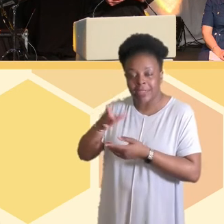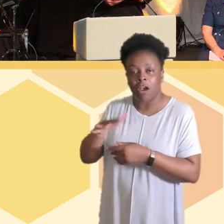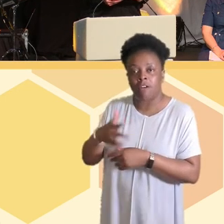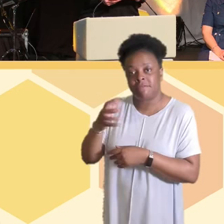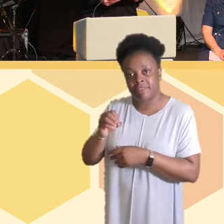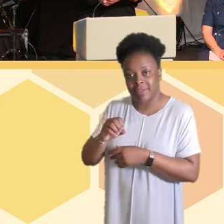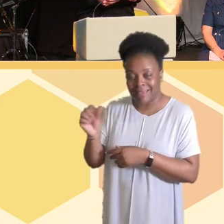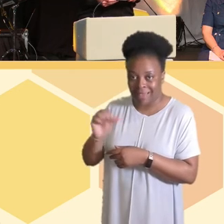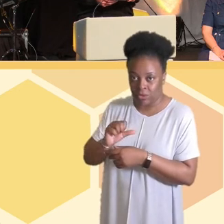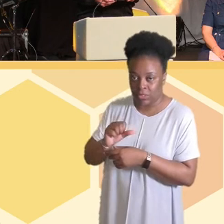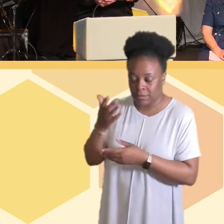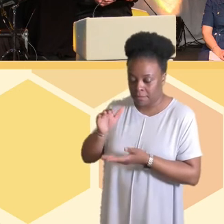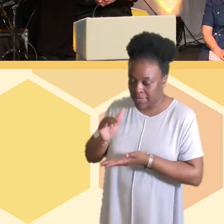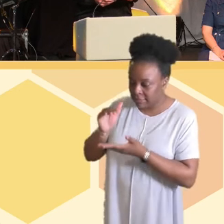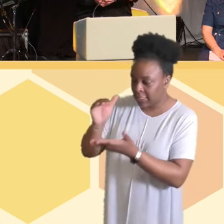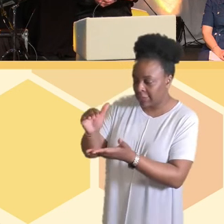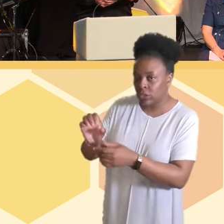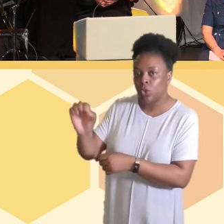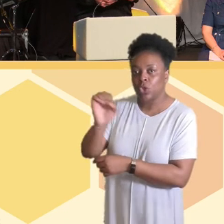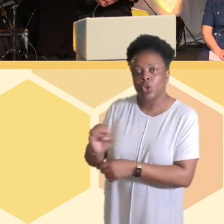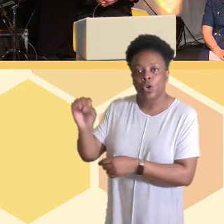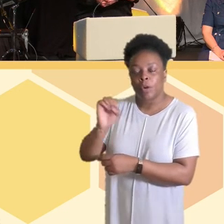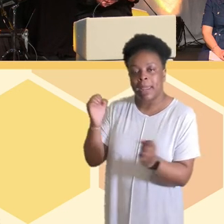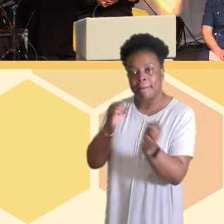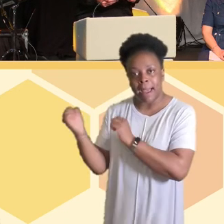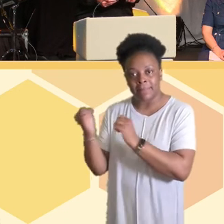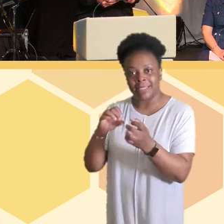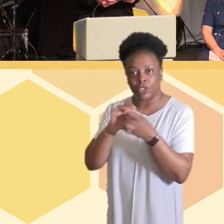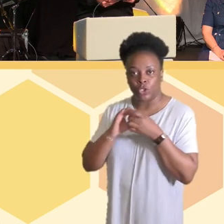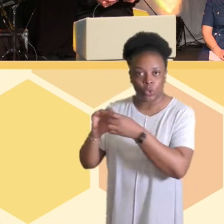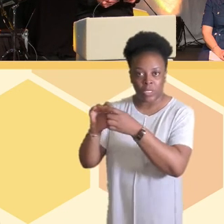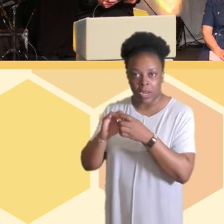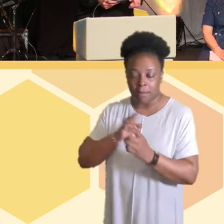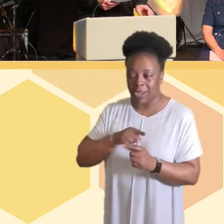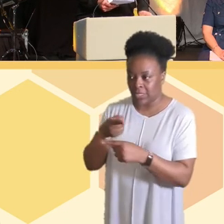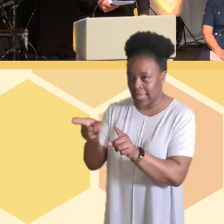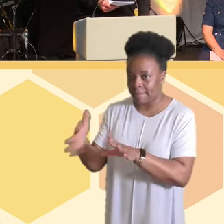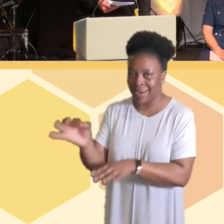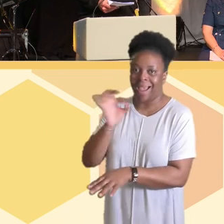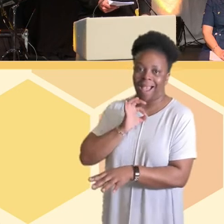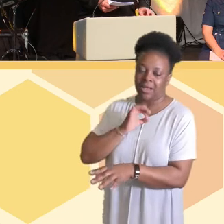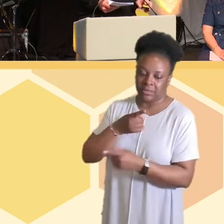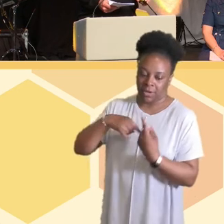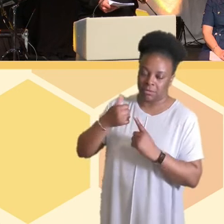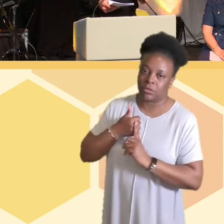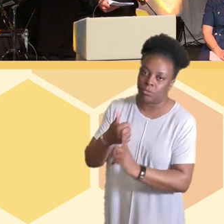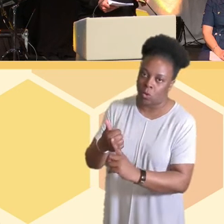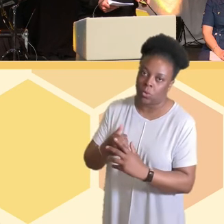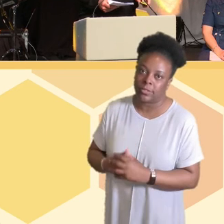also provided to the European Baptist Federation in response to a request for support.